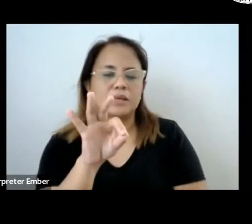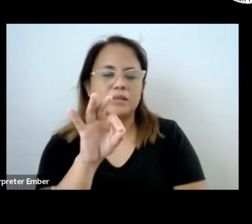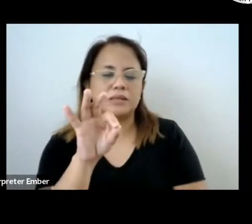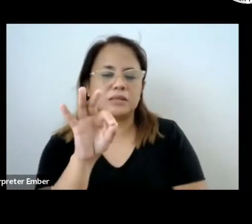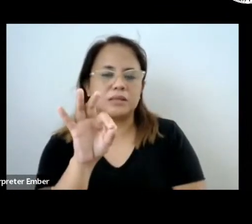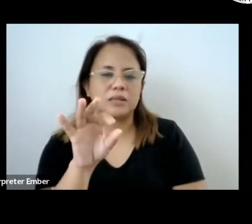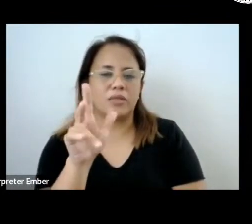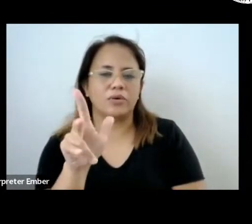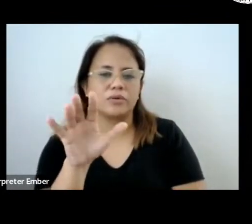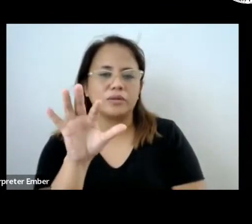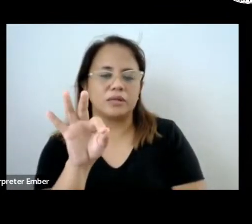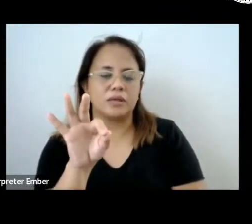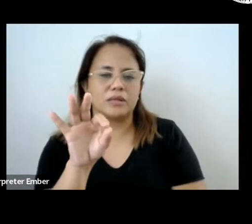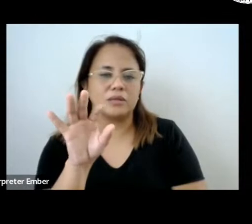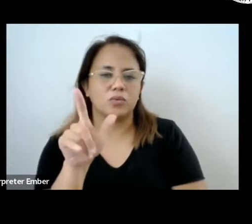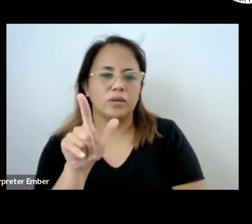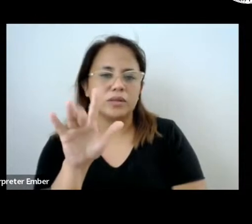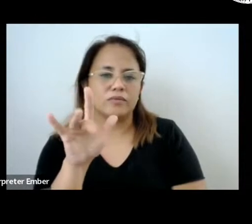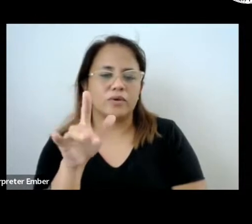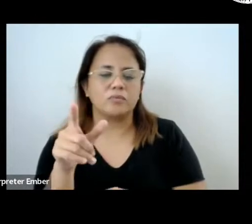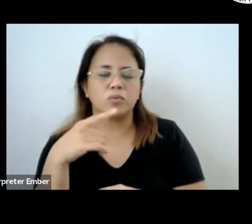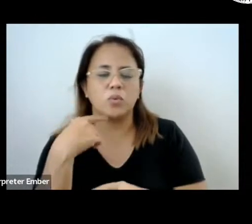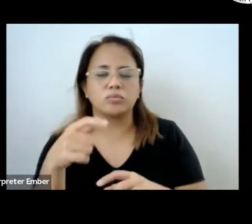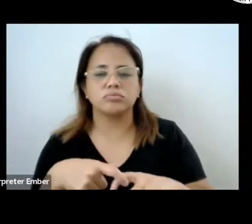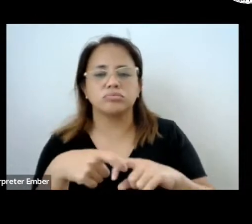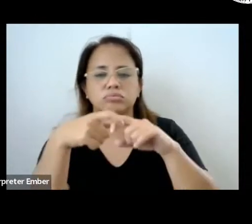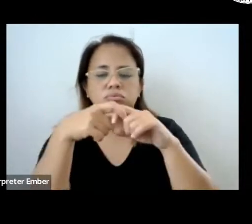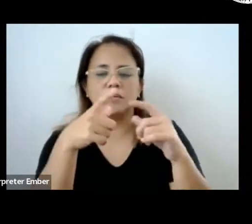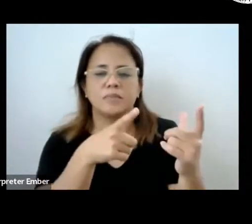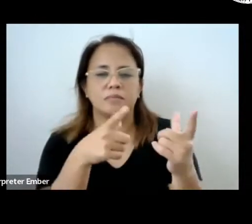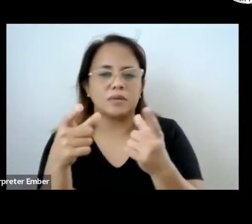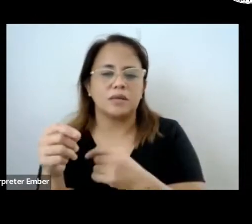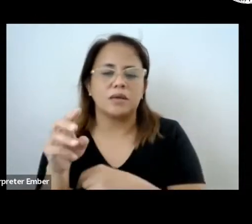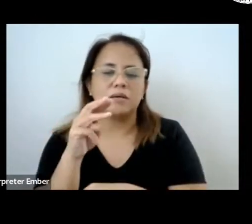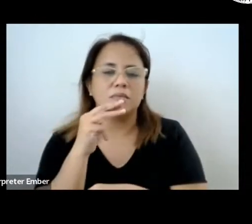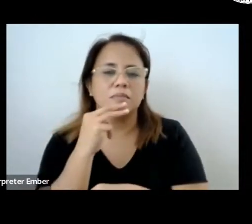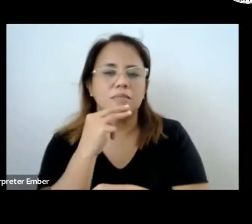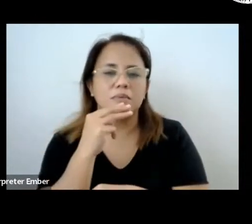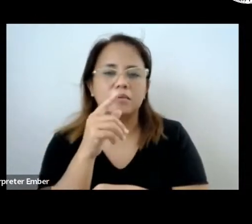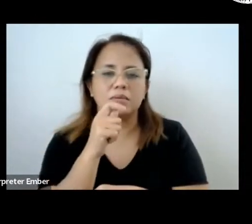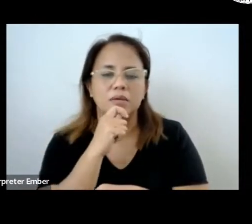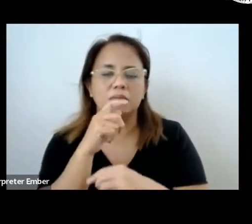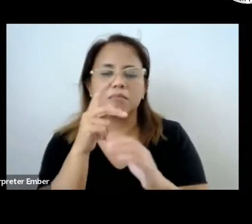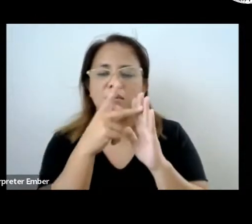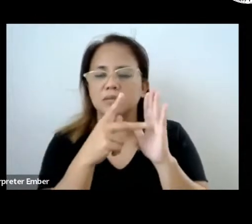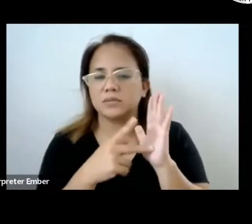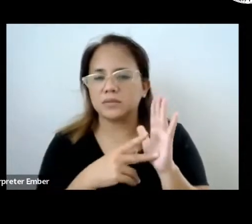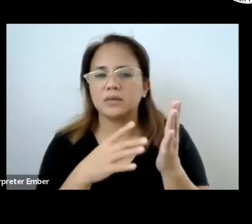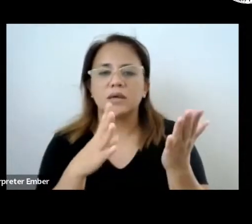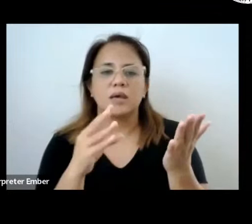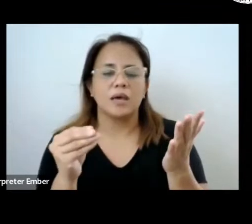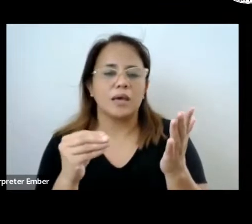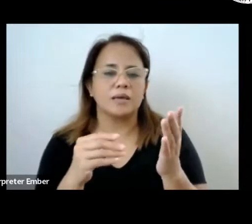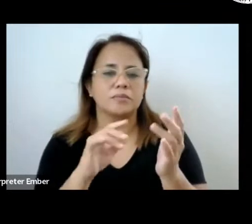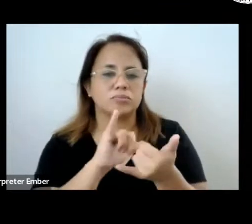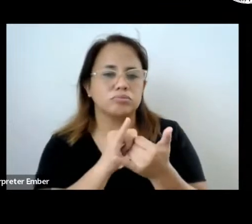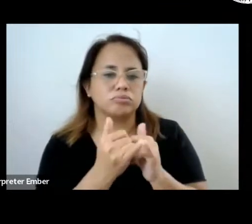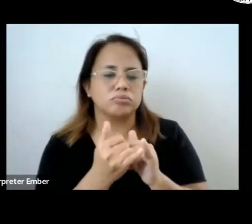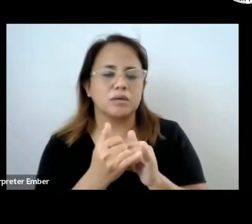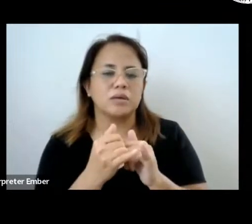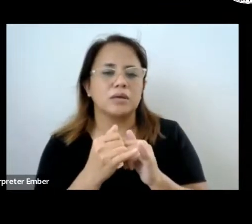903925 calls for the suspension of the implementation of the mother tongue policy and amend EDCOM